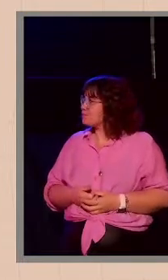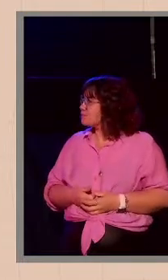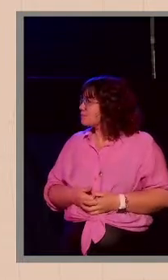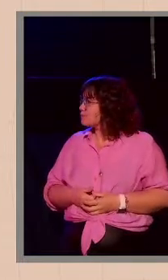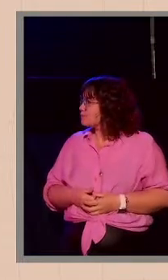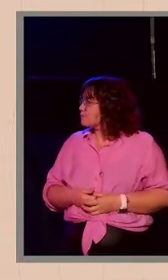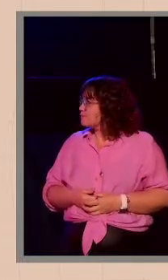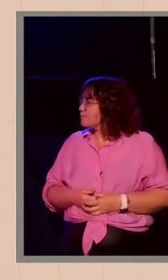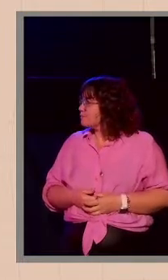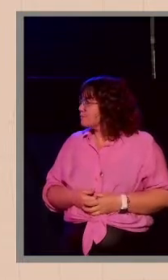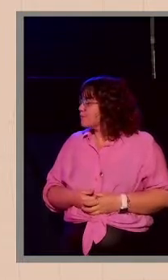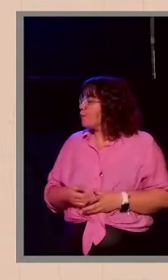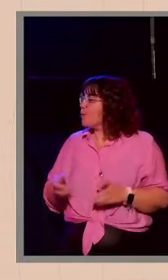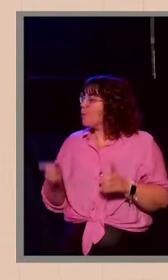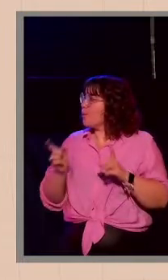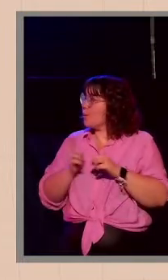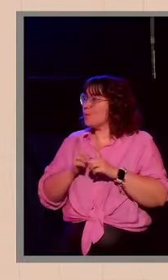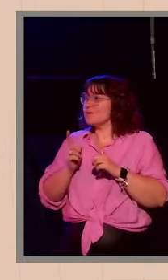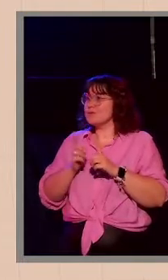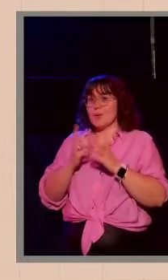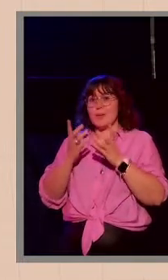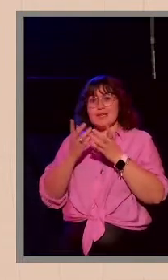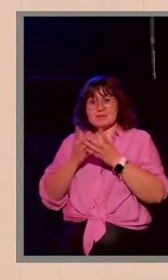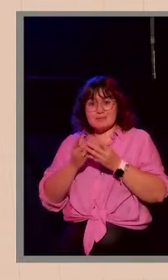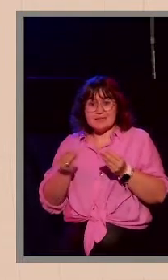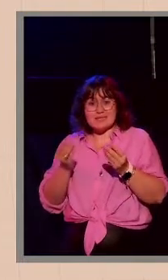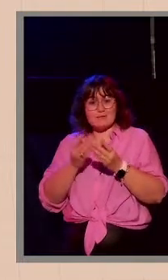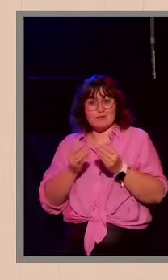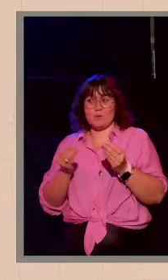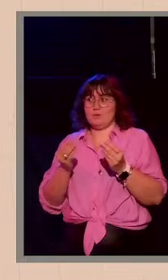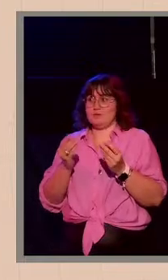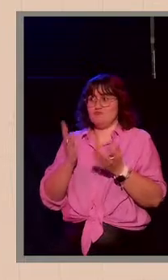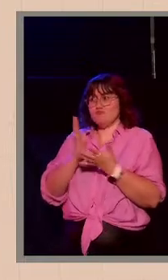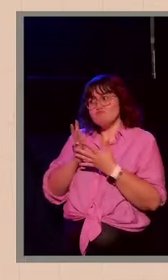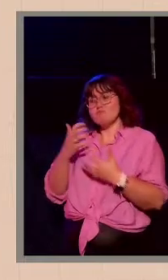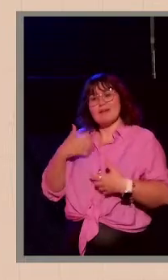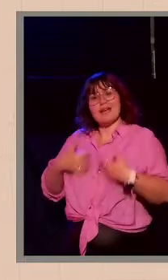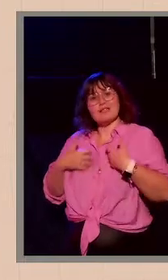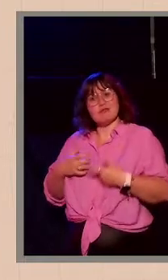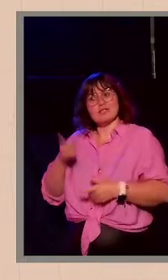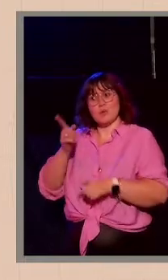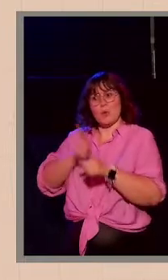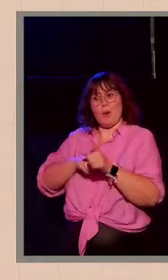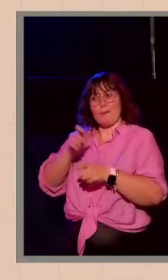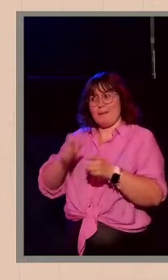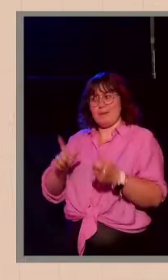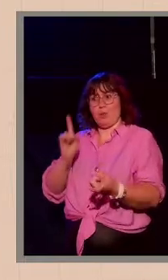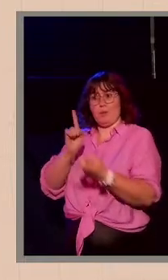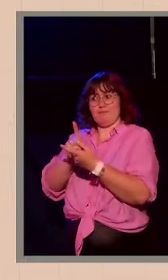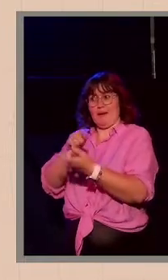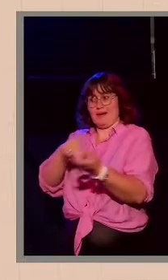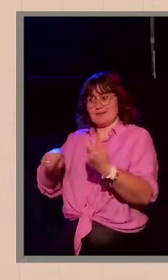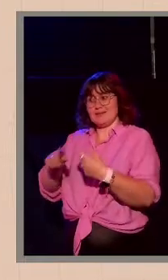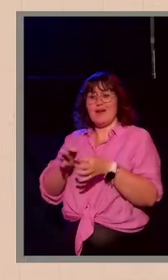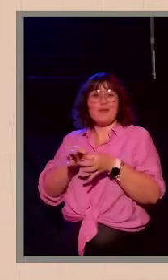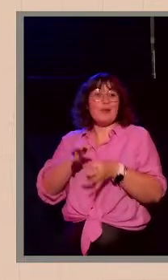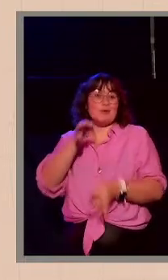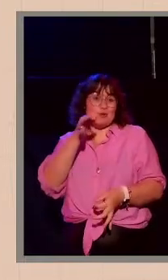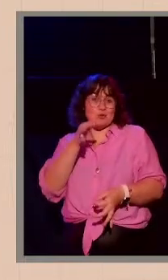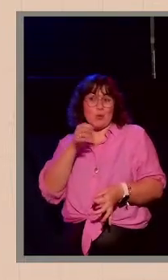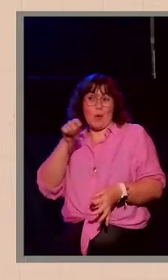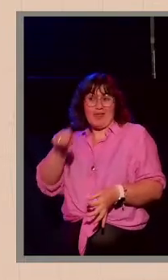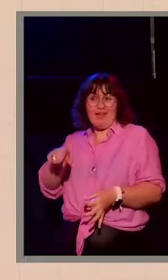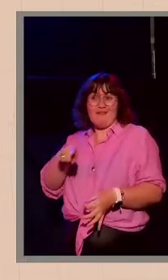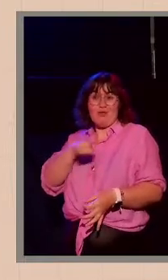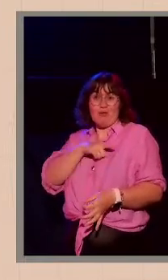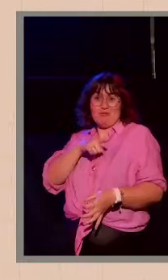And also materials that are of relevance and of interest to the young people we've met. The straws are there for that very